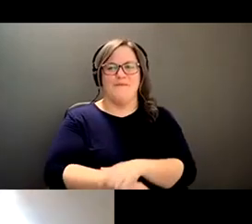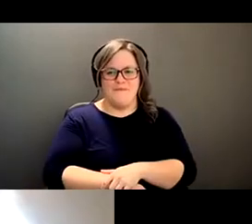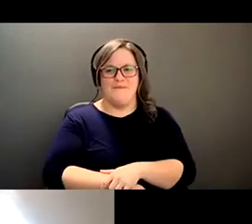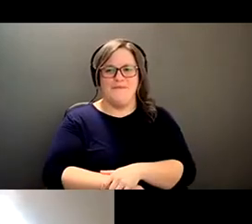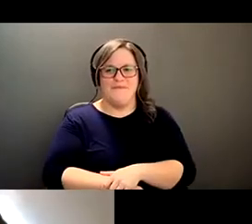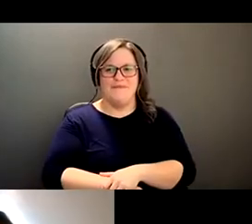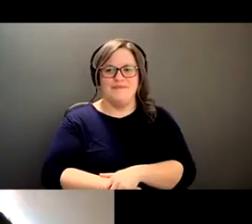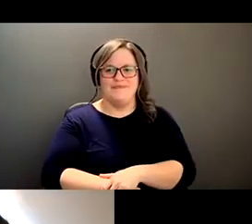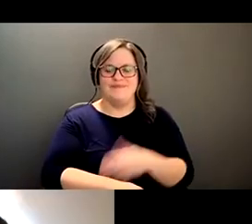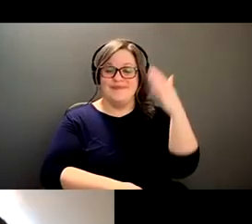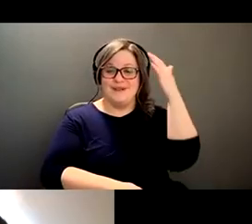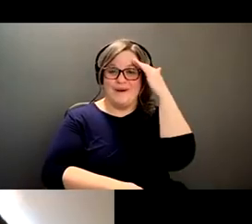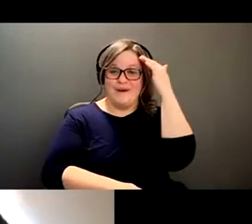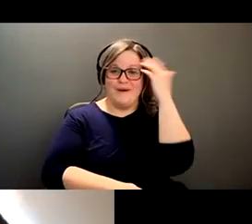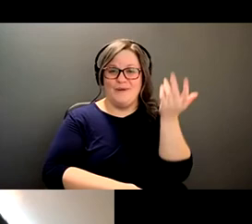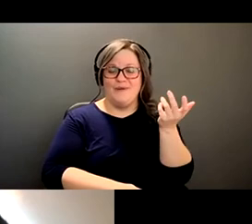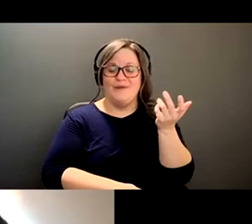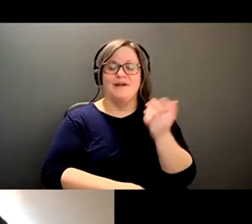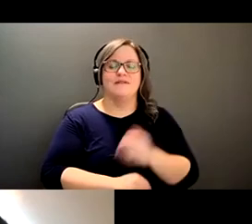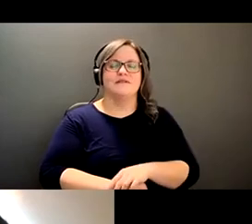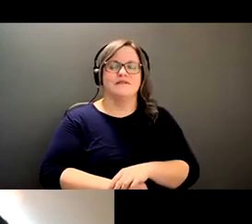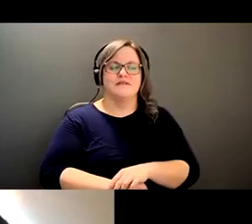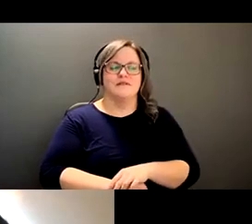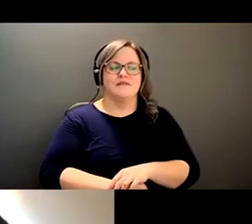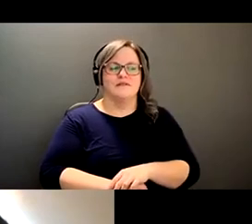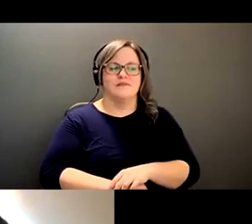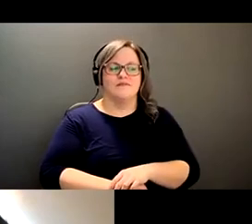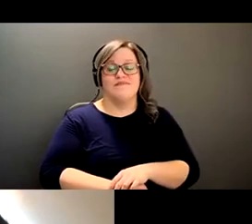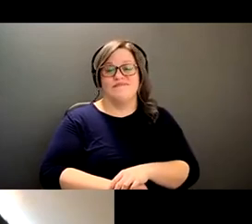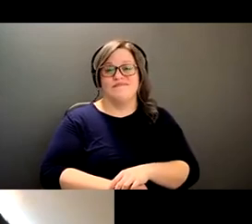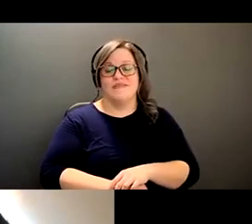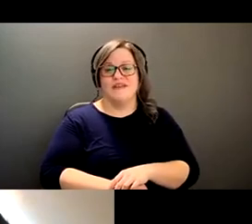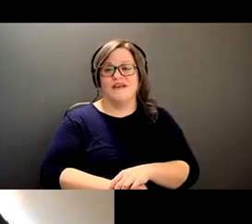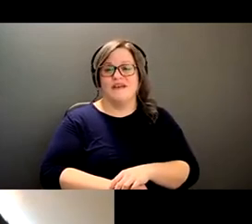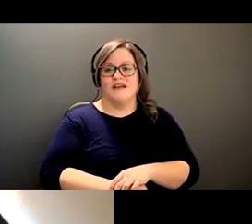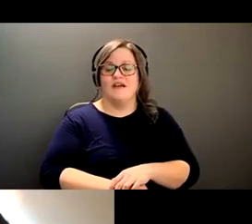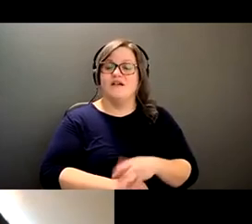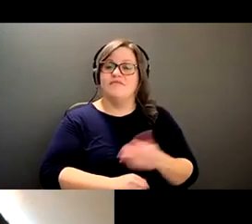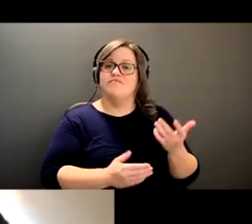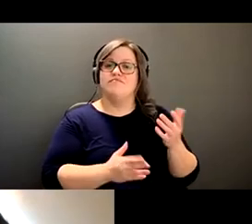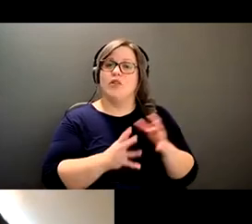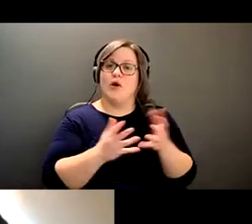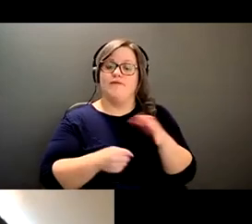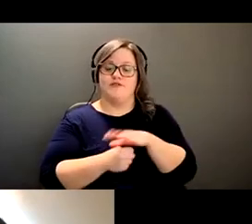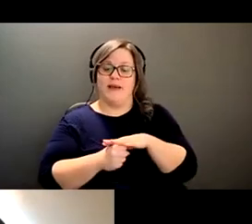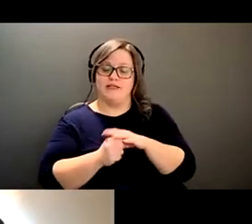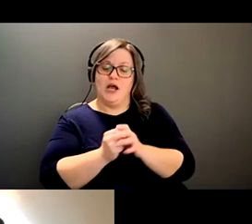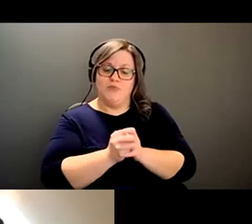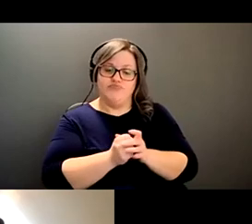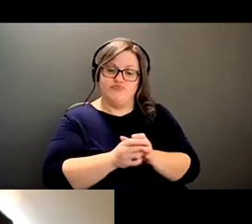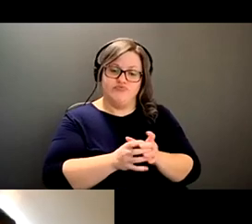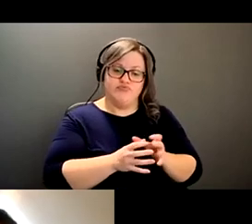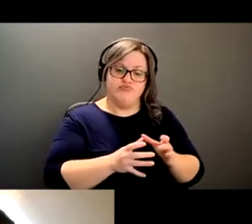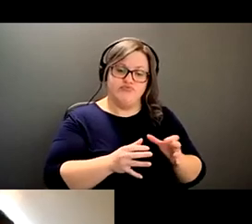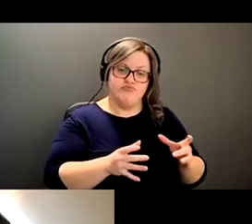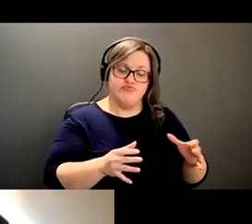because you know that's what happens with a lot of like spaces. You know, it snowballs into something bigger, and then it feeds back to what we were saying